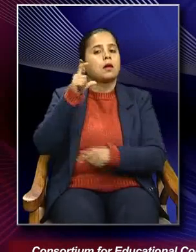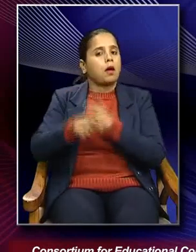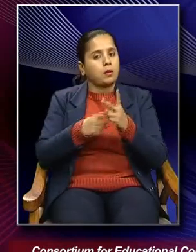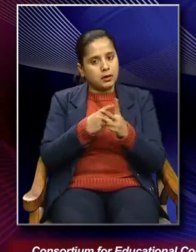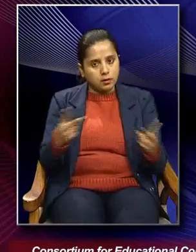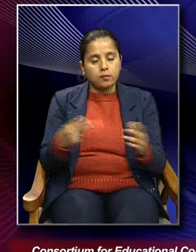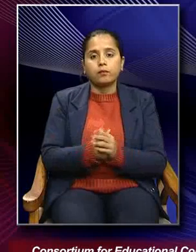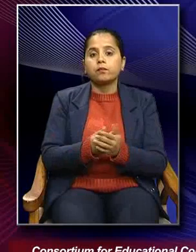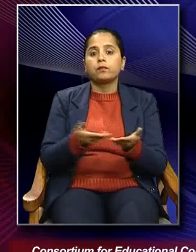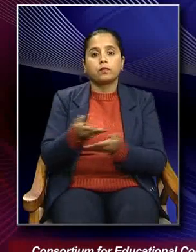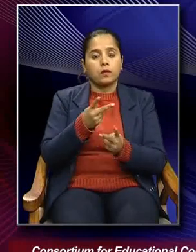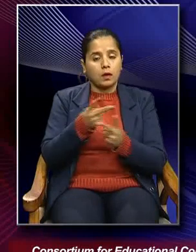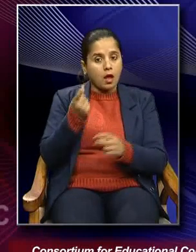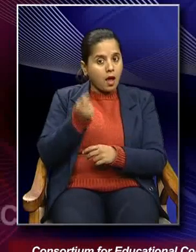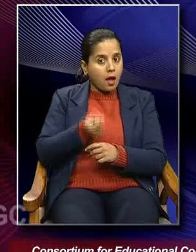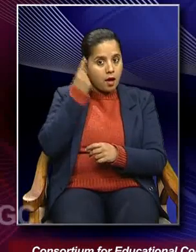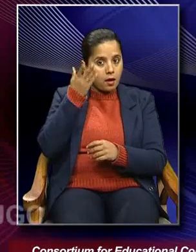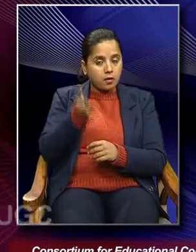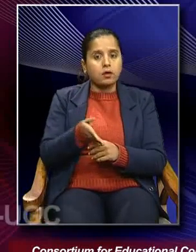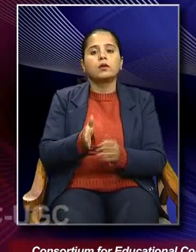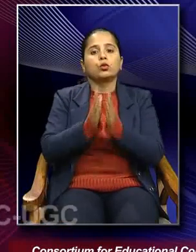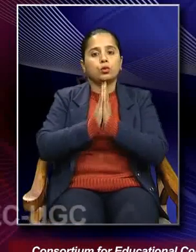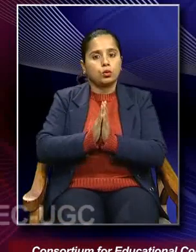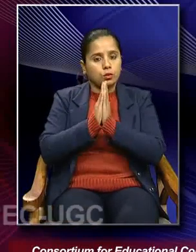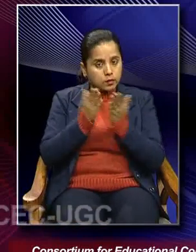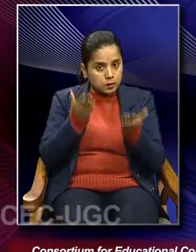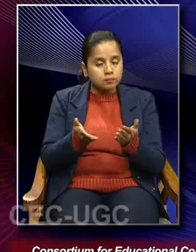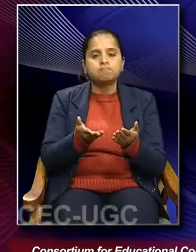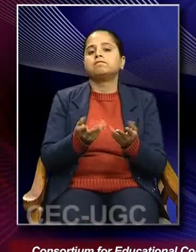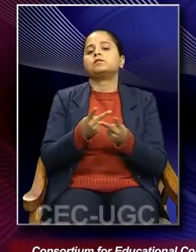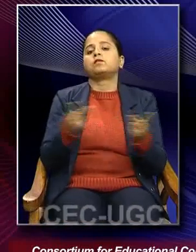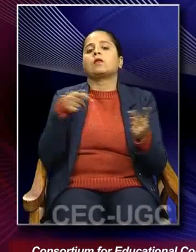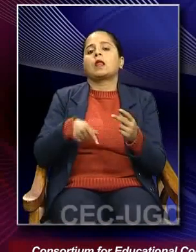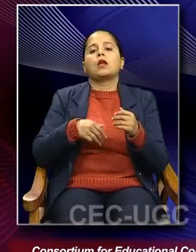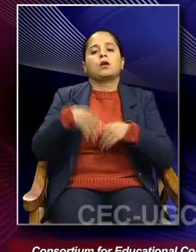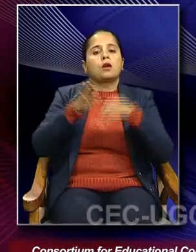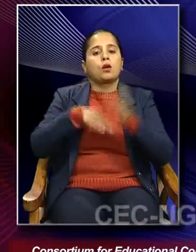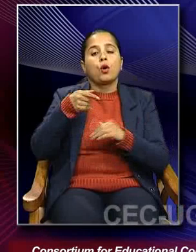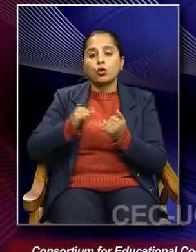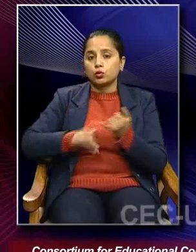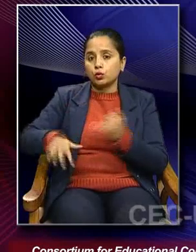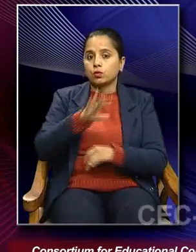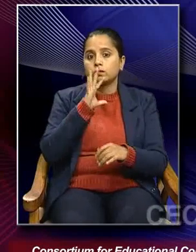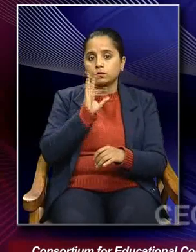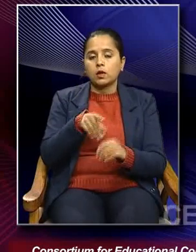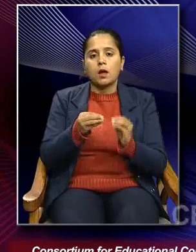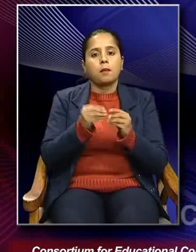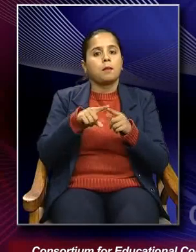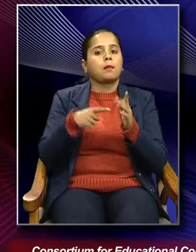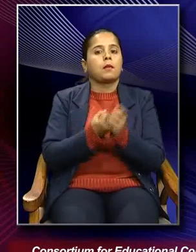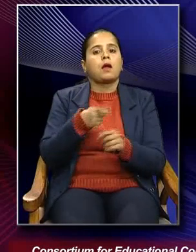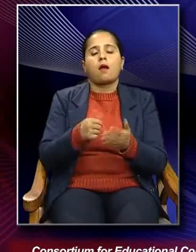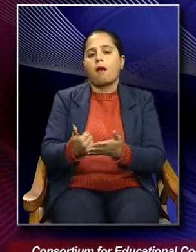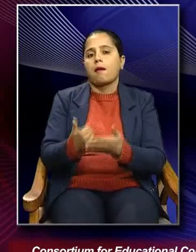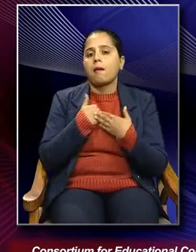industrialization. With these understanding of religion, construction of social reality, Berger has